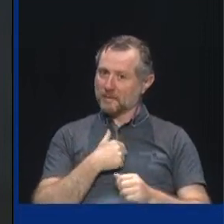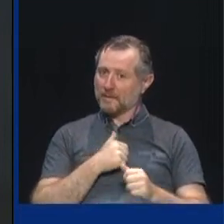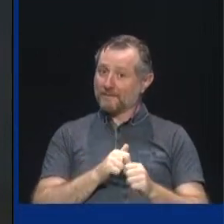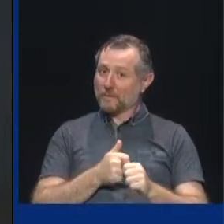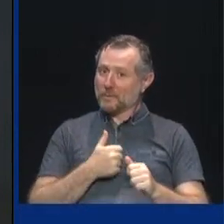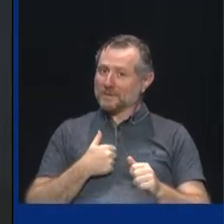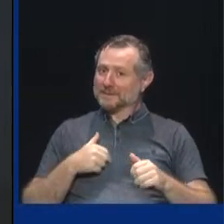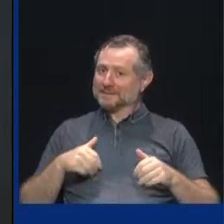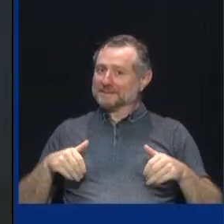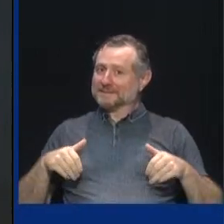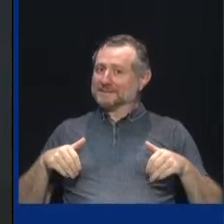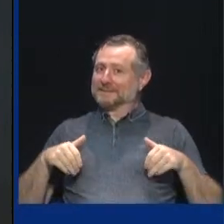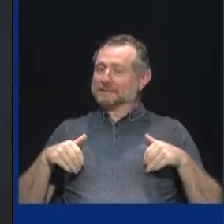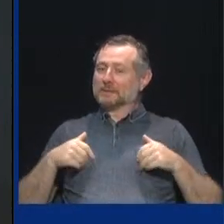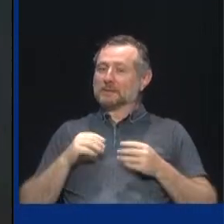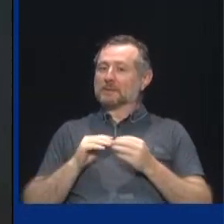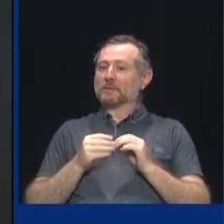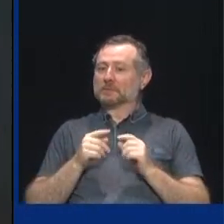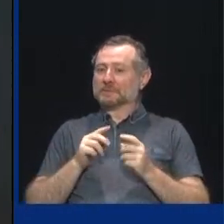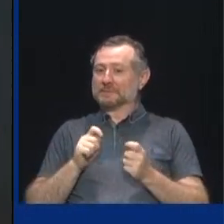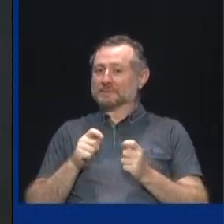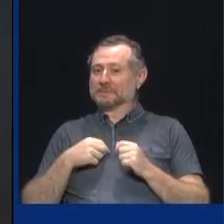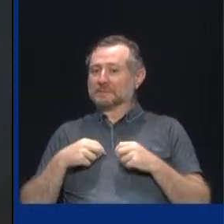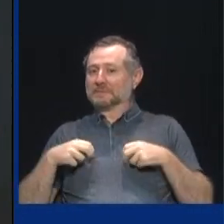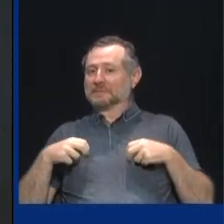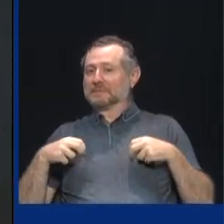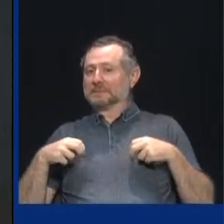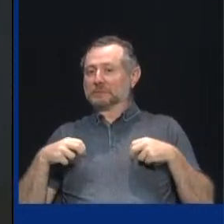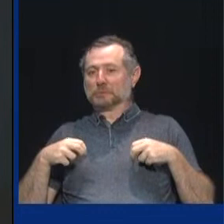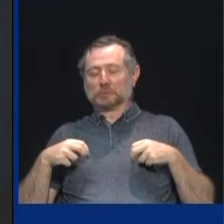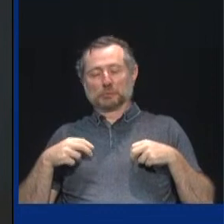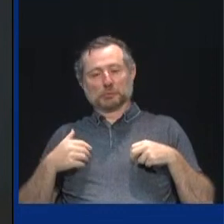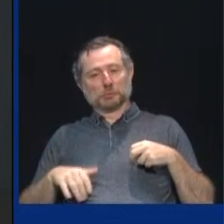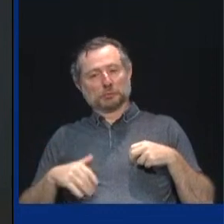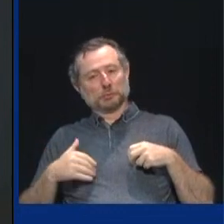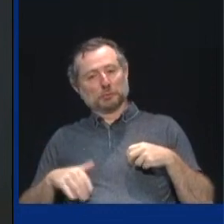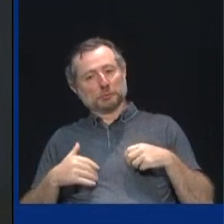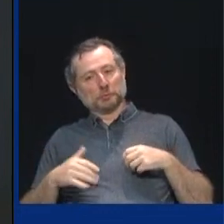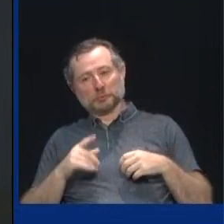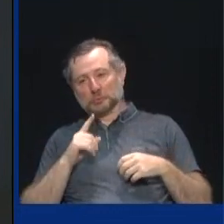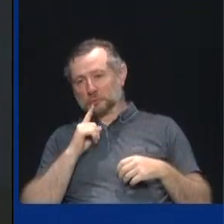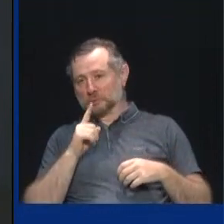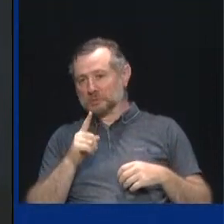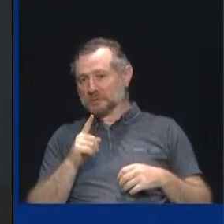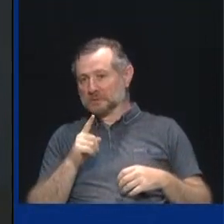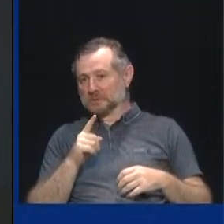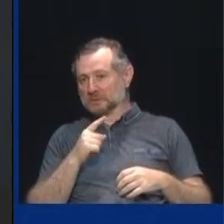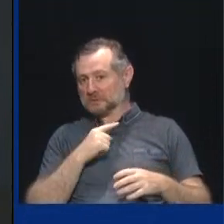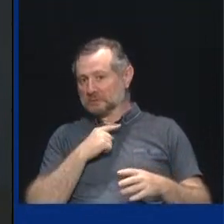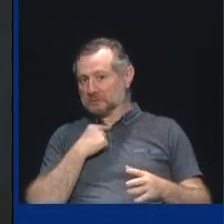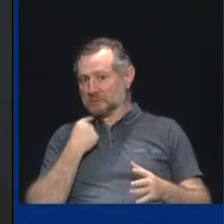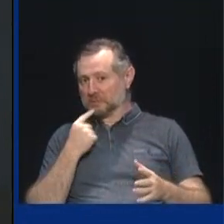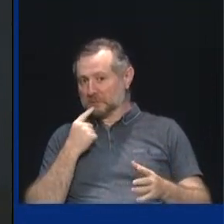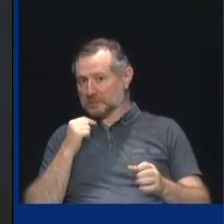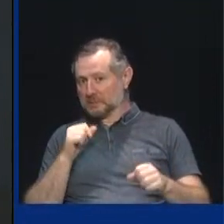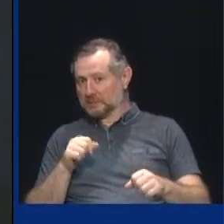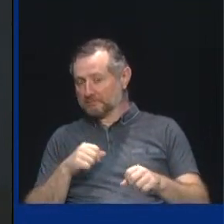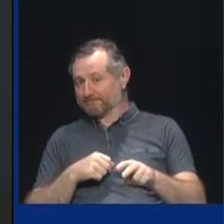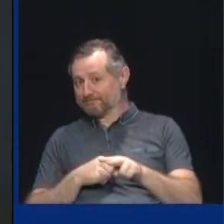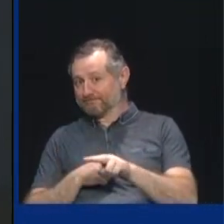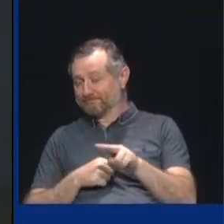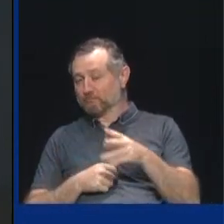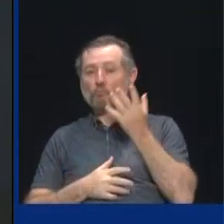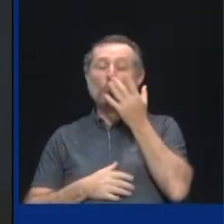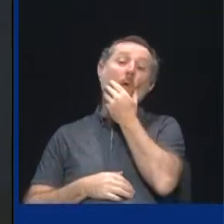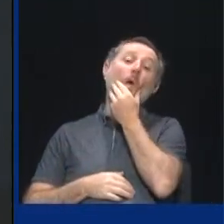these numbers, you do it at your own peril. You do not slow this